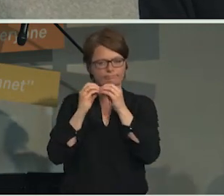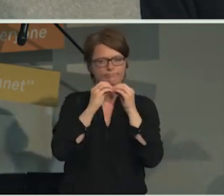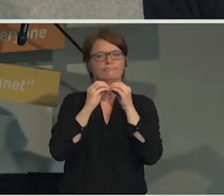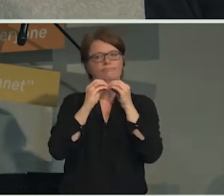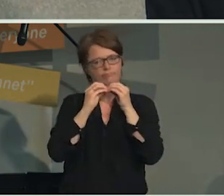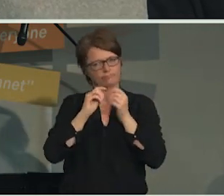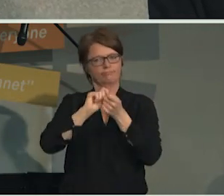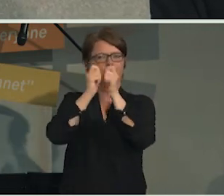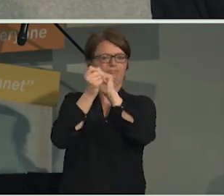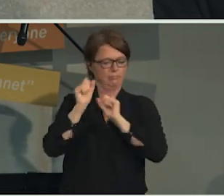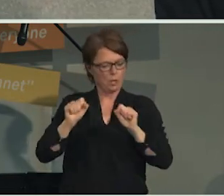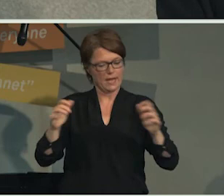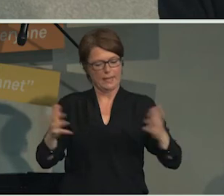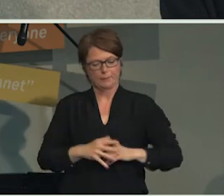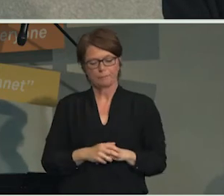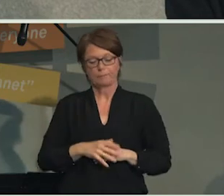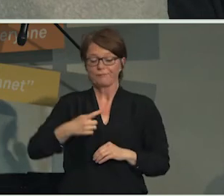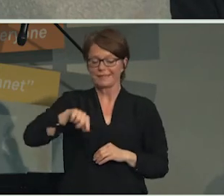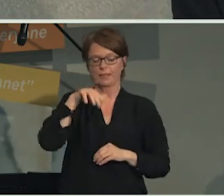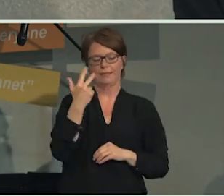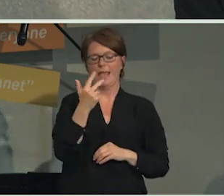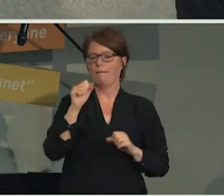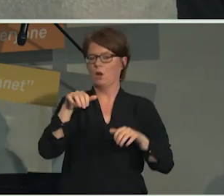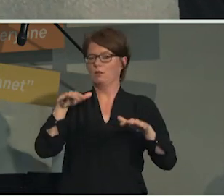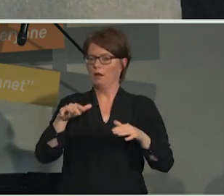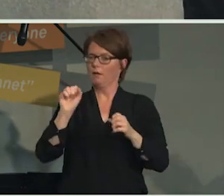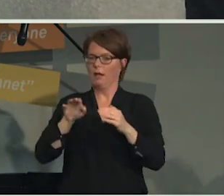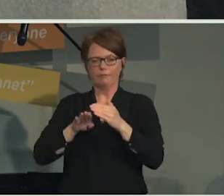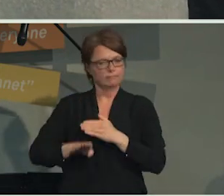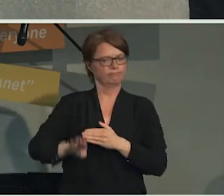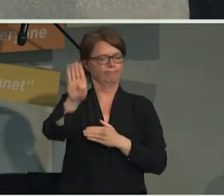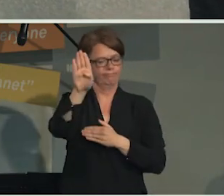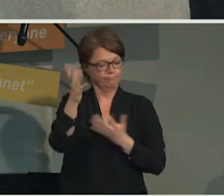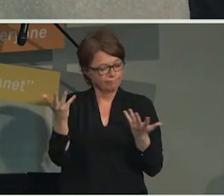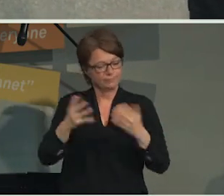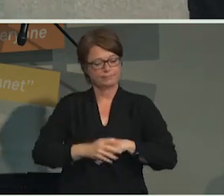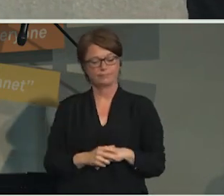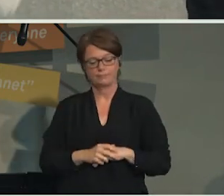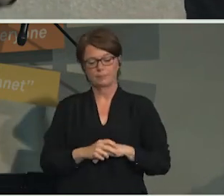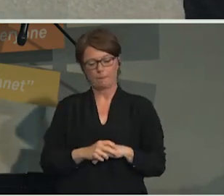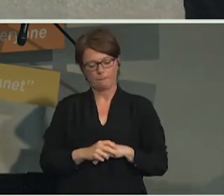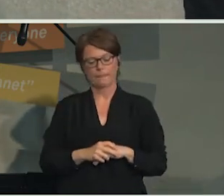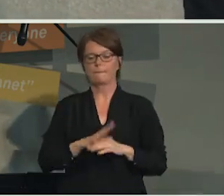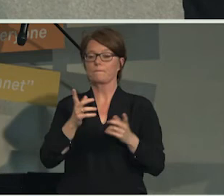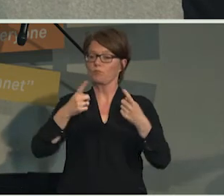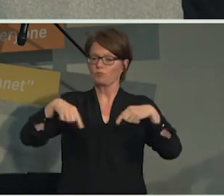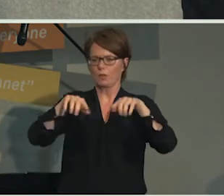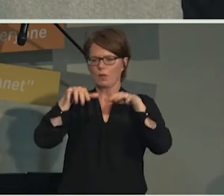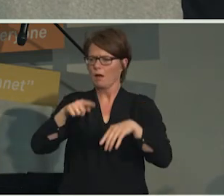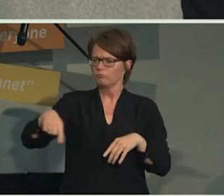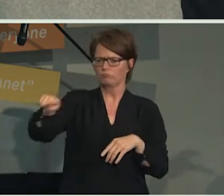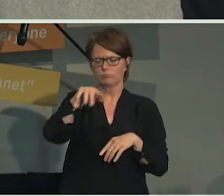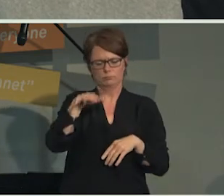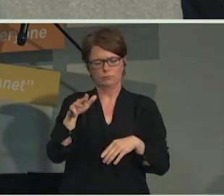blue, yellow, and pink. So the first way we guided you through was over the stairs,